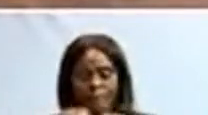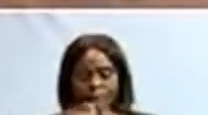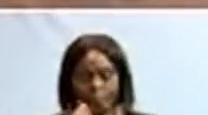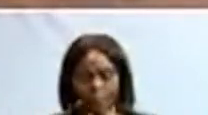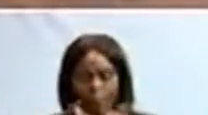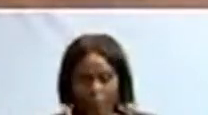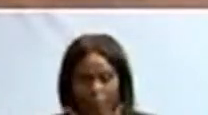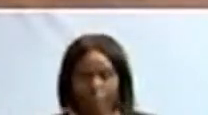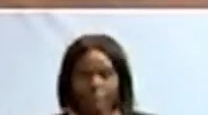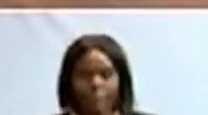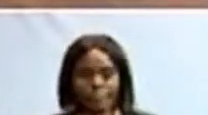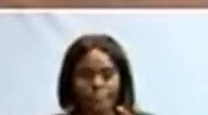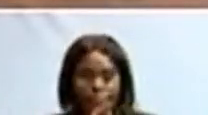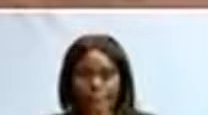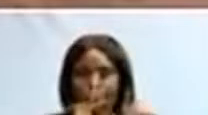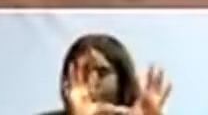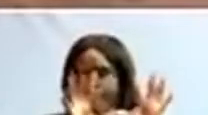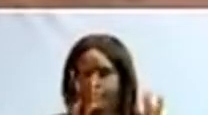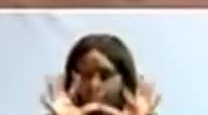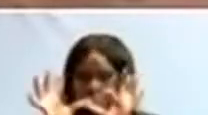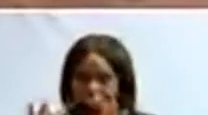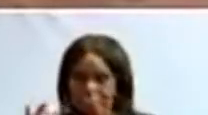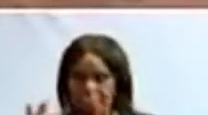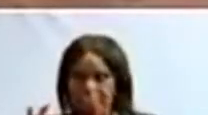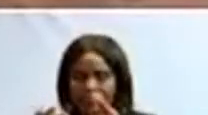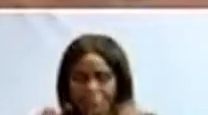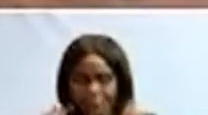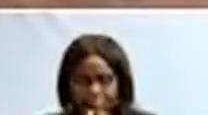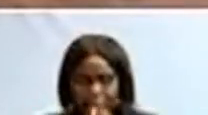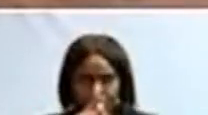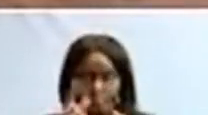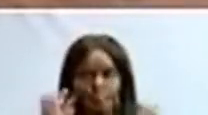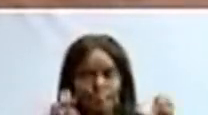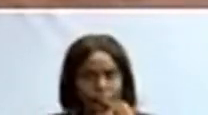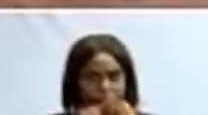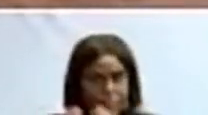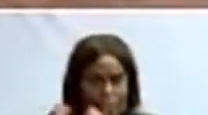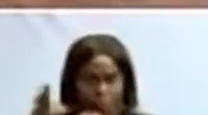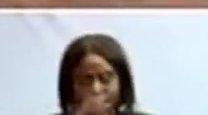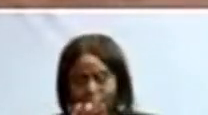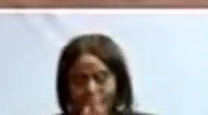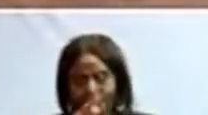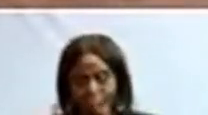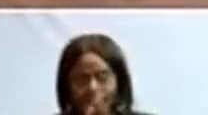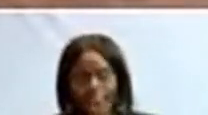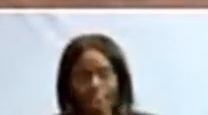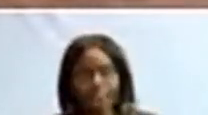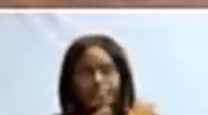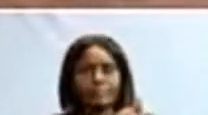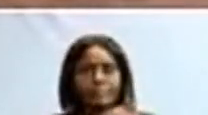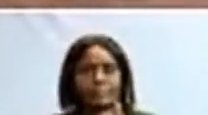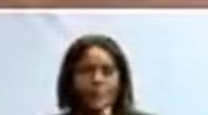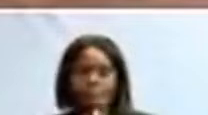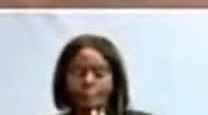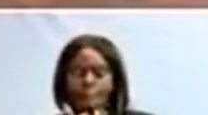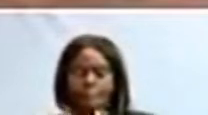have accounts with the commercial banks other